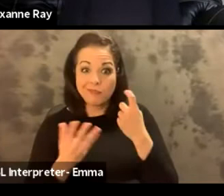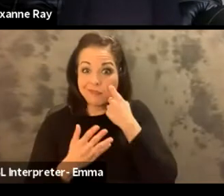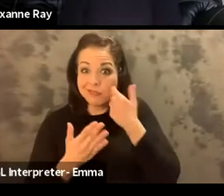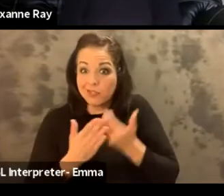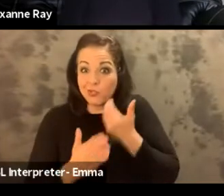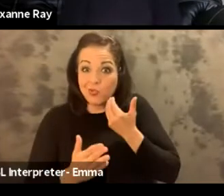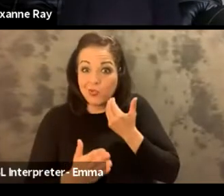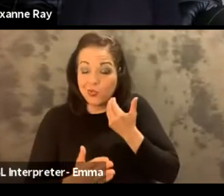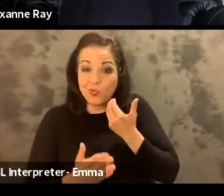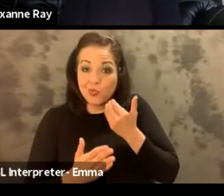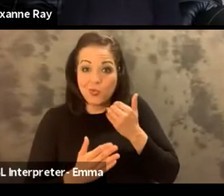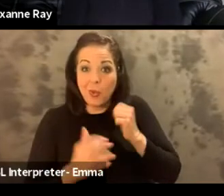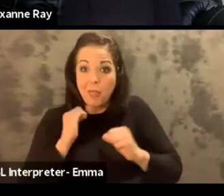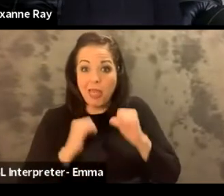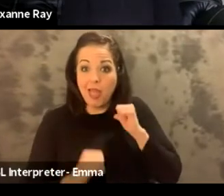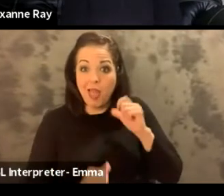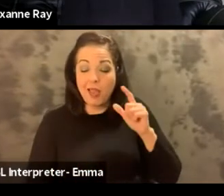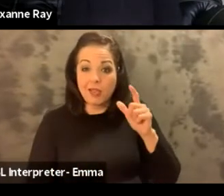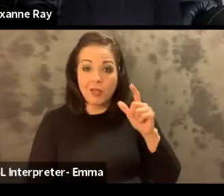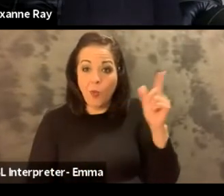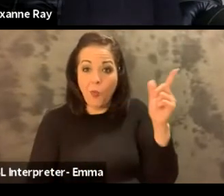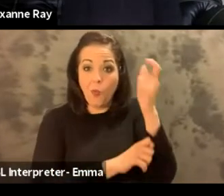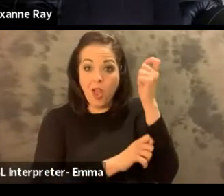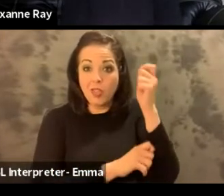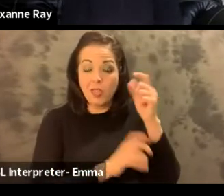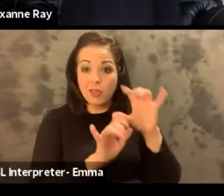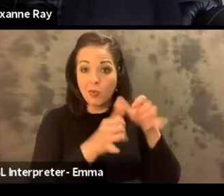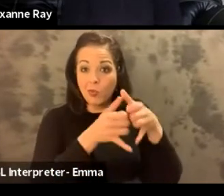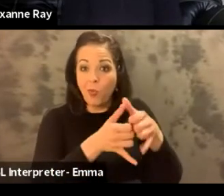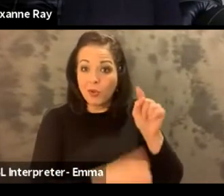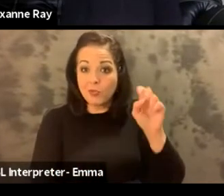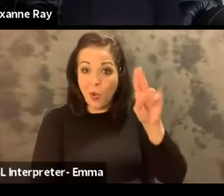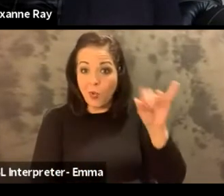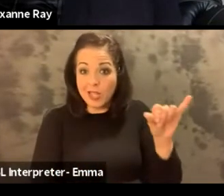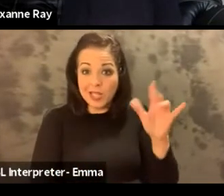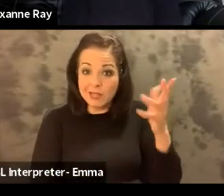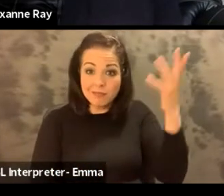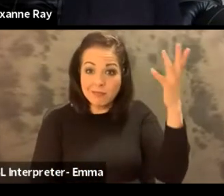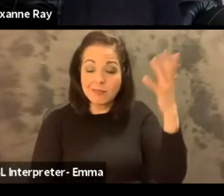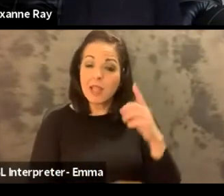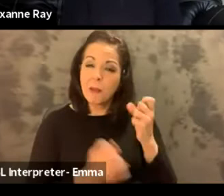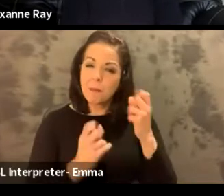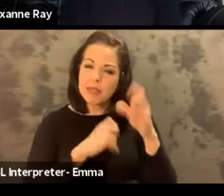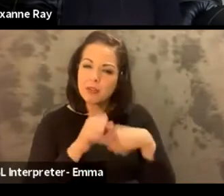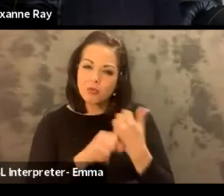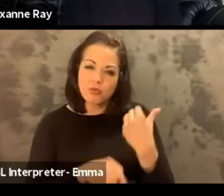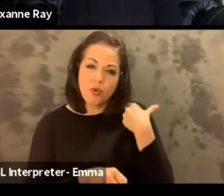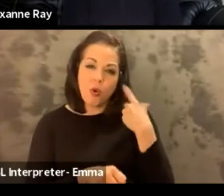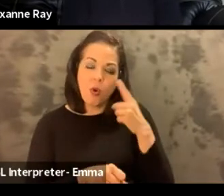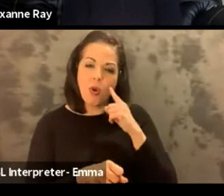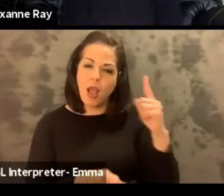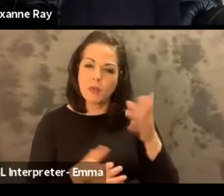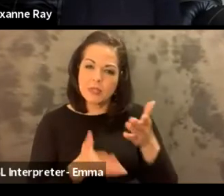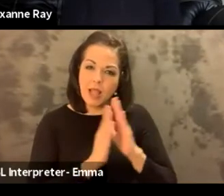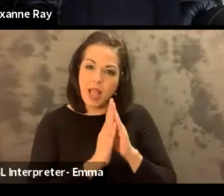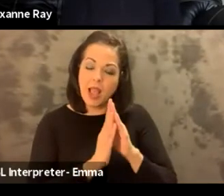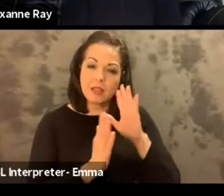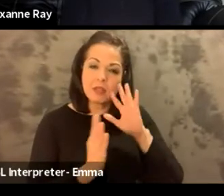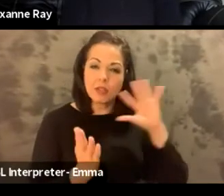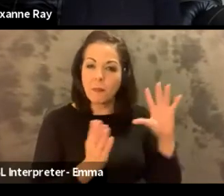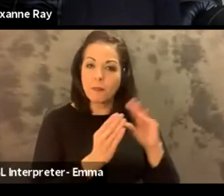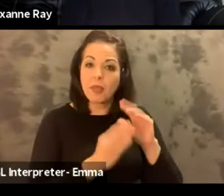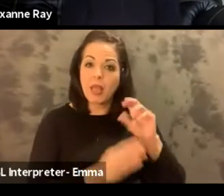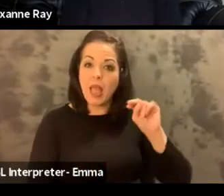won the Tony or whatever. Many years ago, I was asked to put together the first anthology of